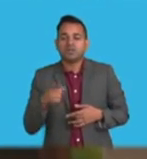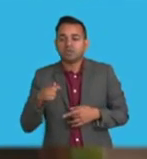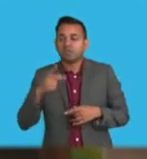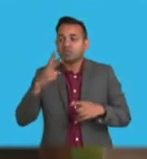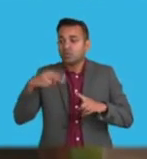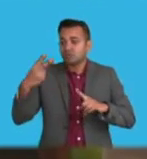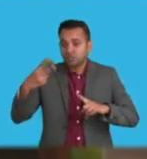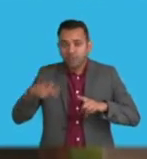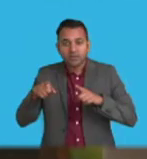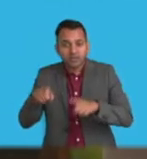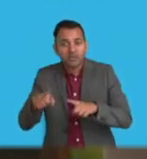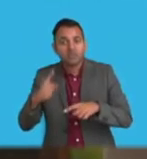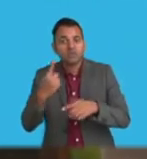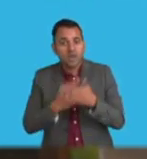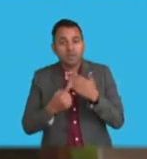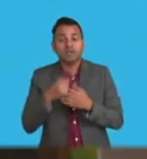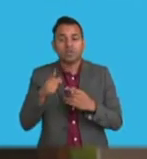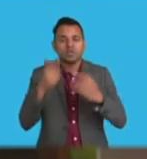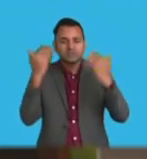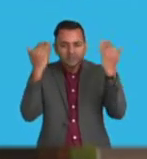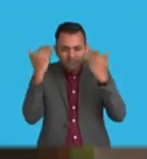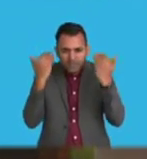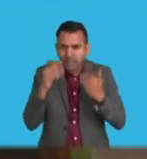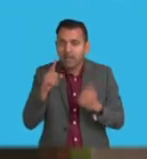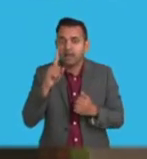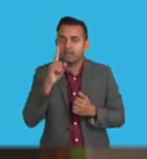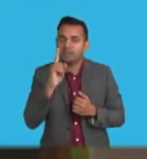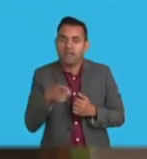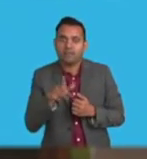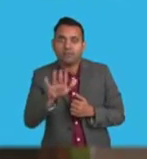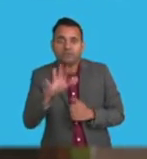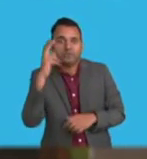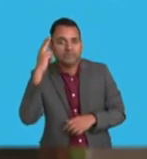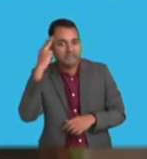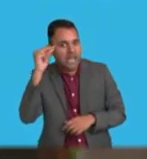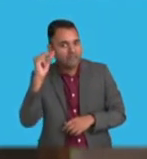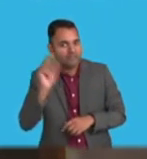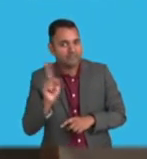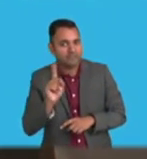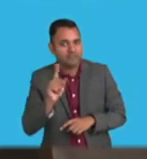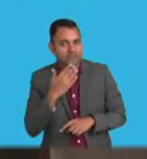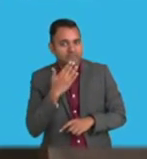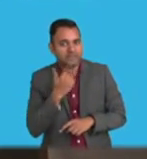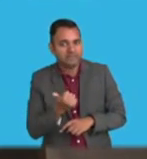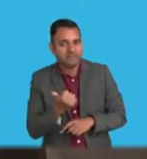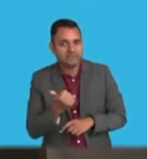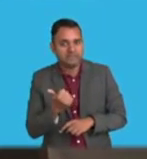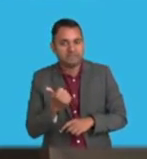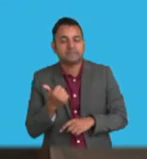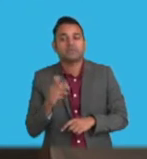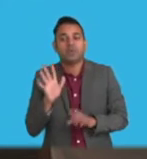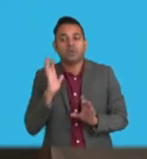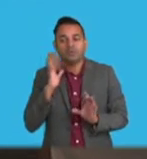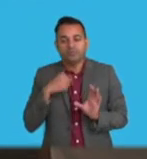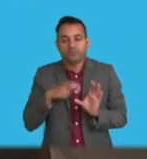not mention names in Parliament. I'm sorry, Mr. Speaker. I withdraw those. Maybe I'll just say that there have been people that have been